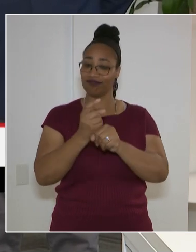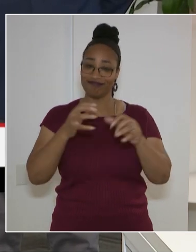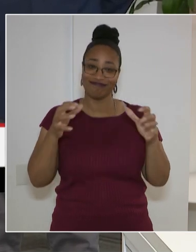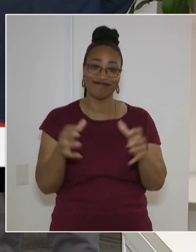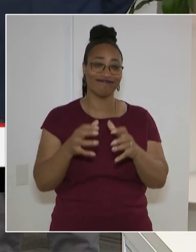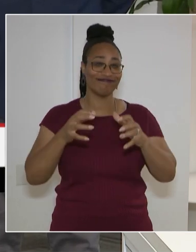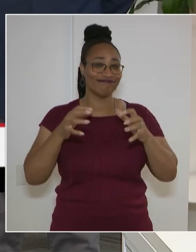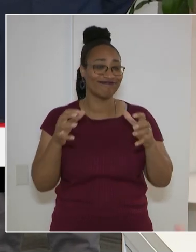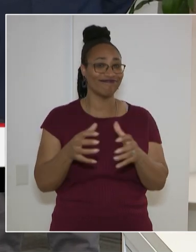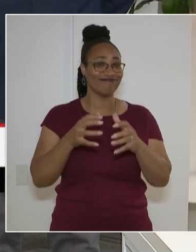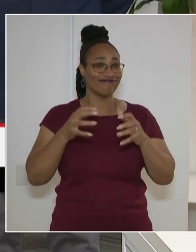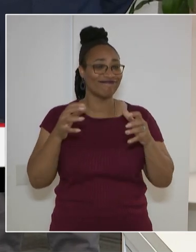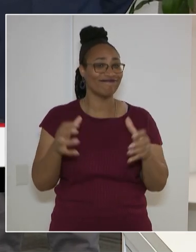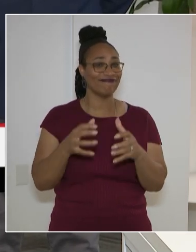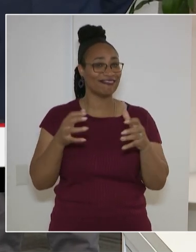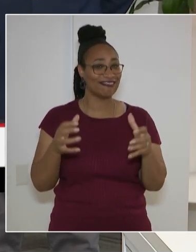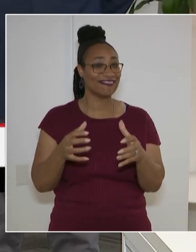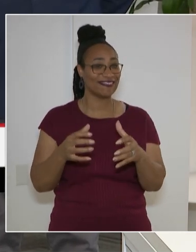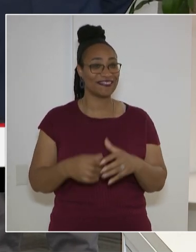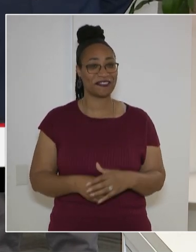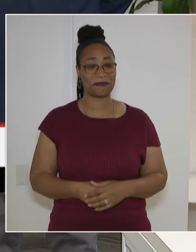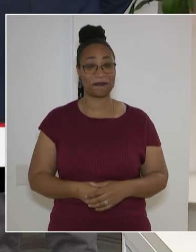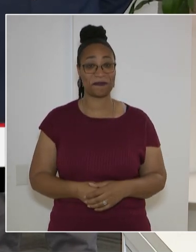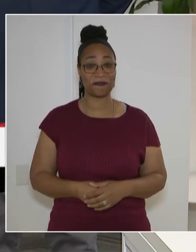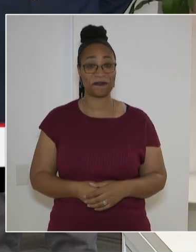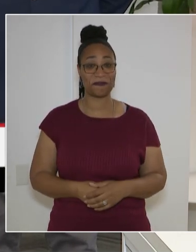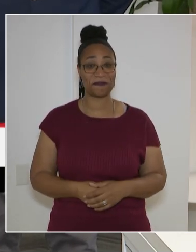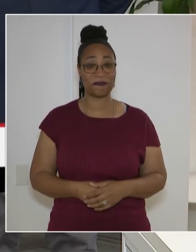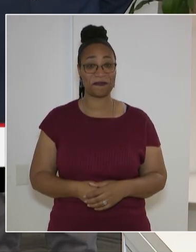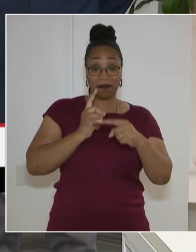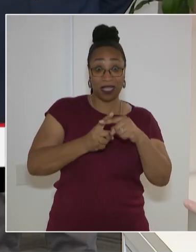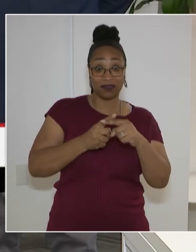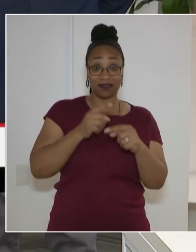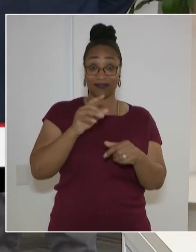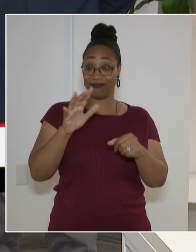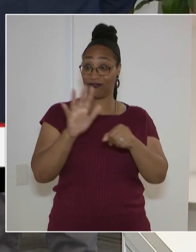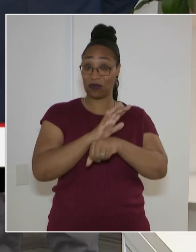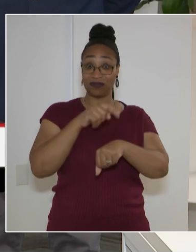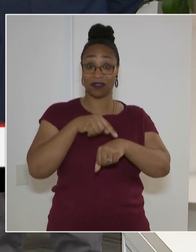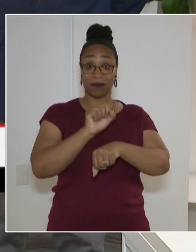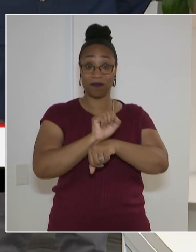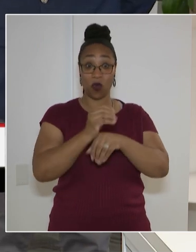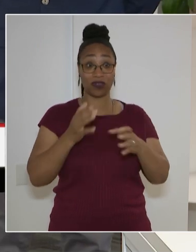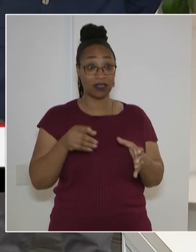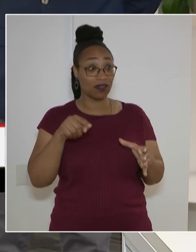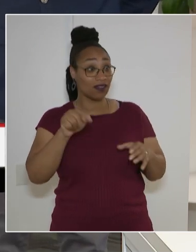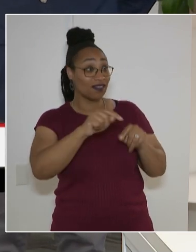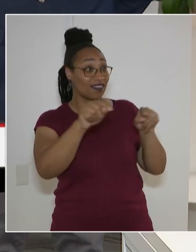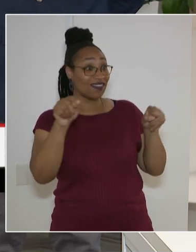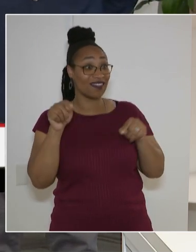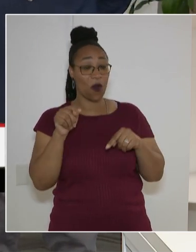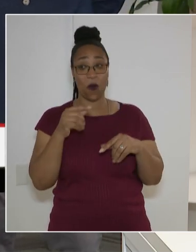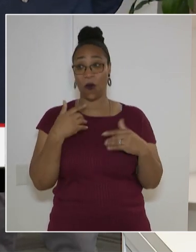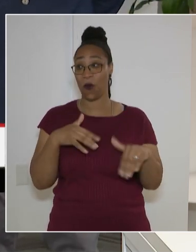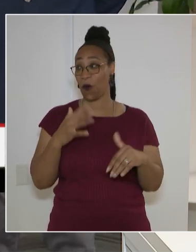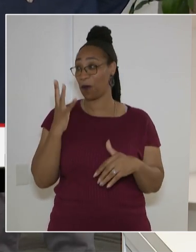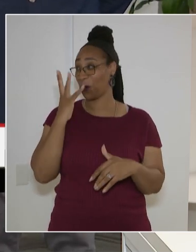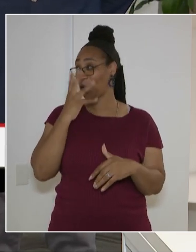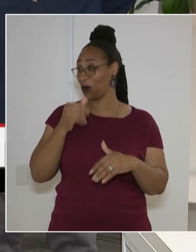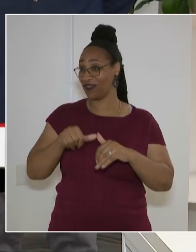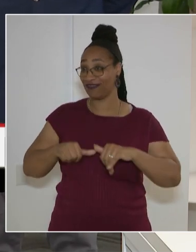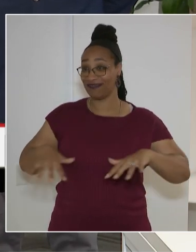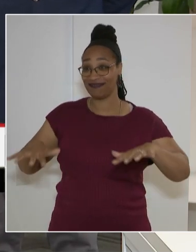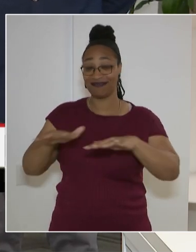employees that are based here, welcome to your future employees. This is a great looking office. You're going to enjoy coming to